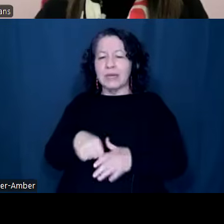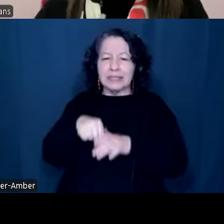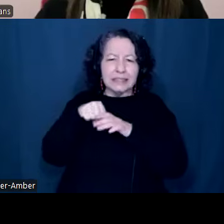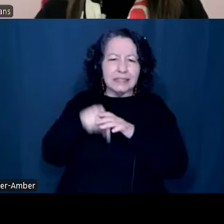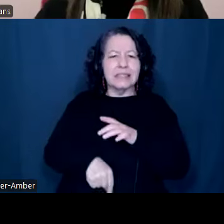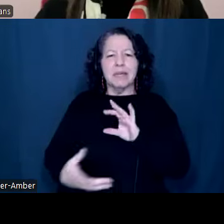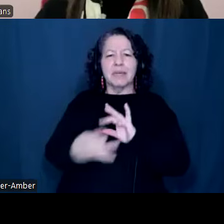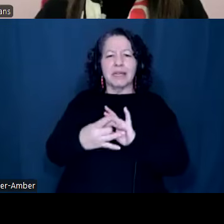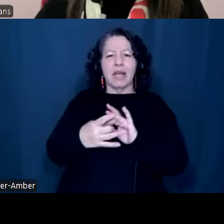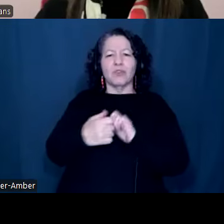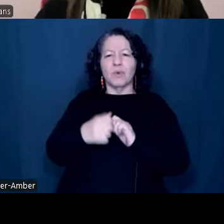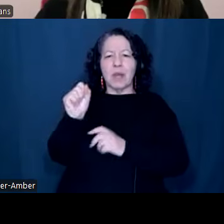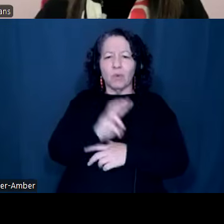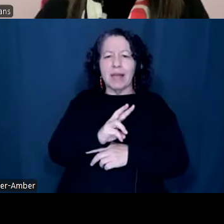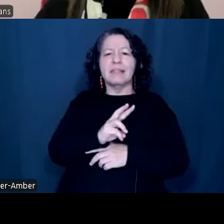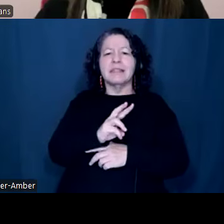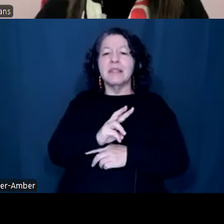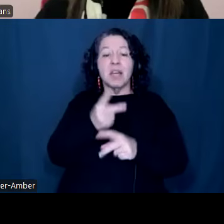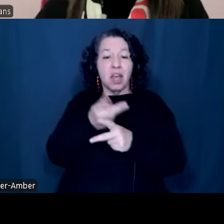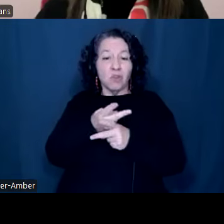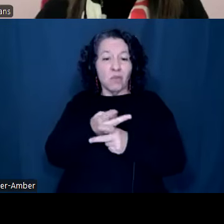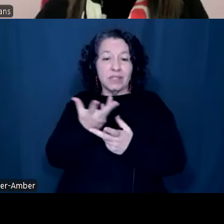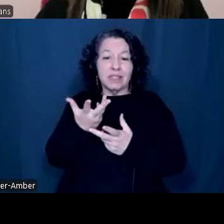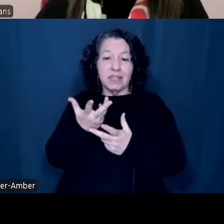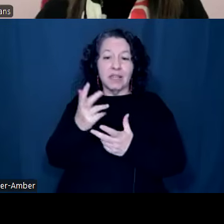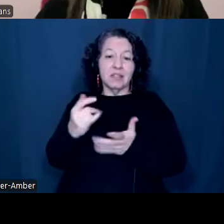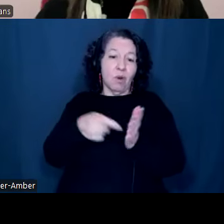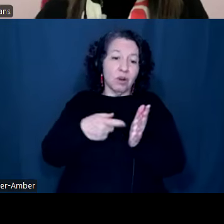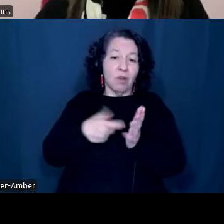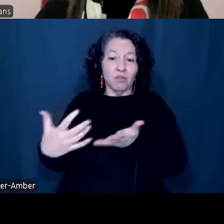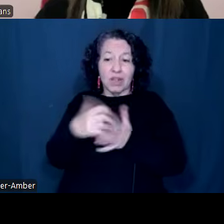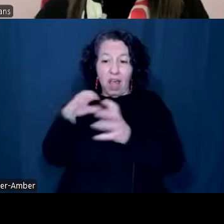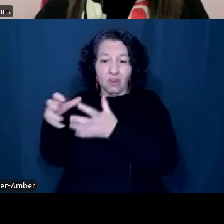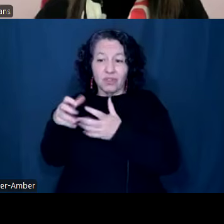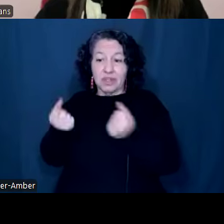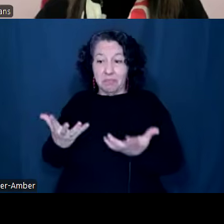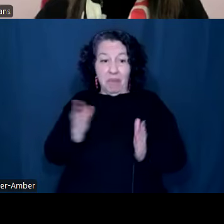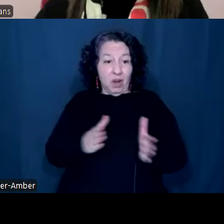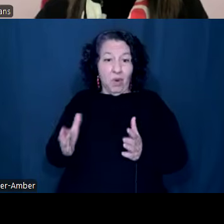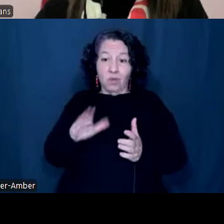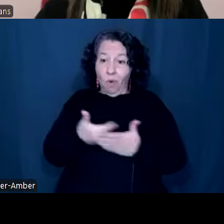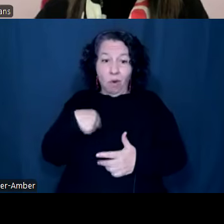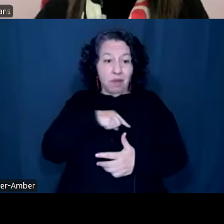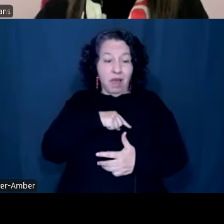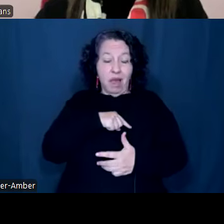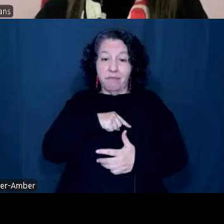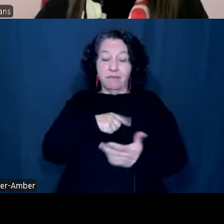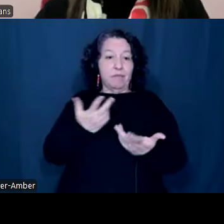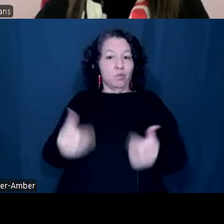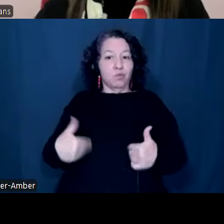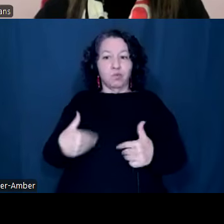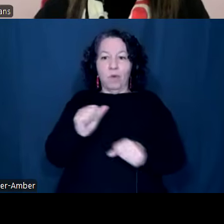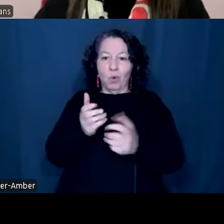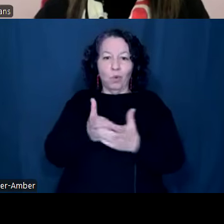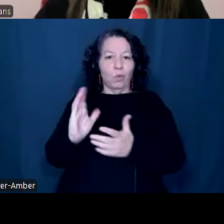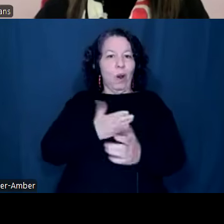she oversees archaeological collections that in many ways we've all spent our careers now grappling with.